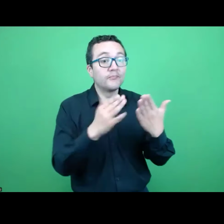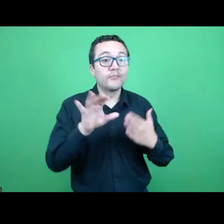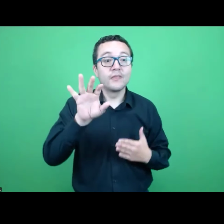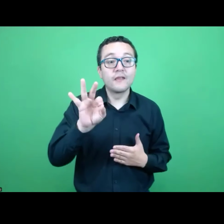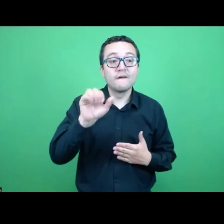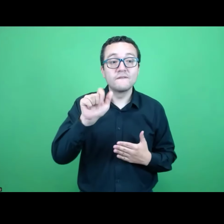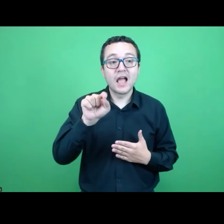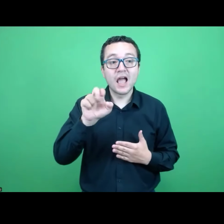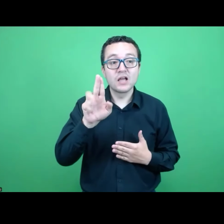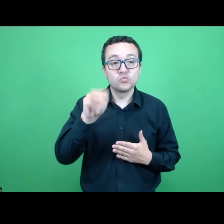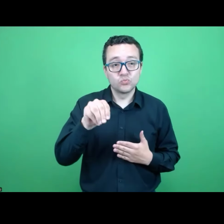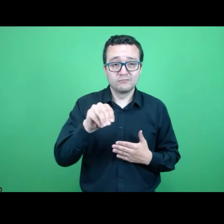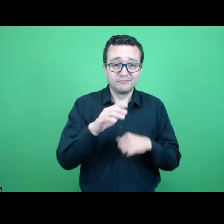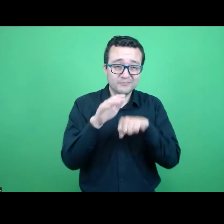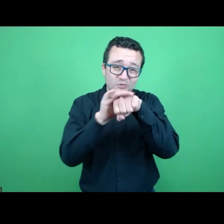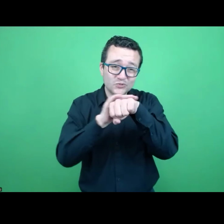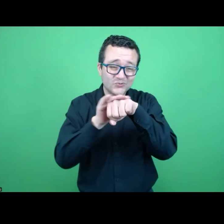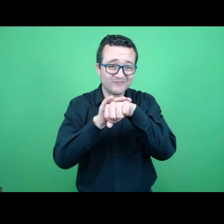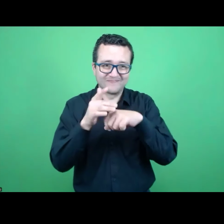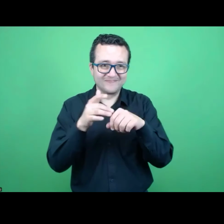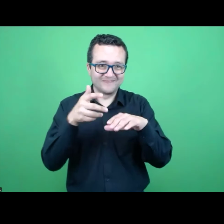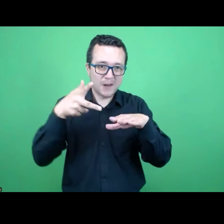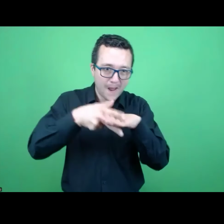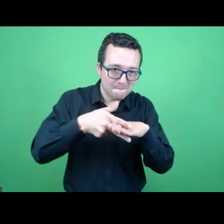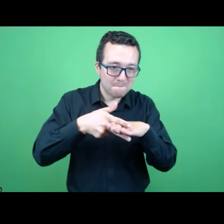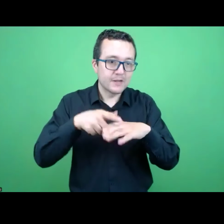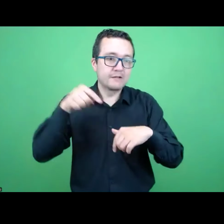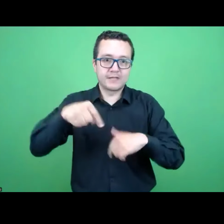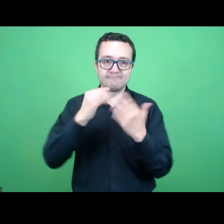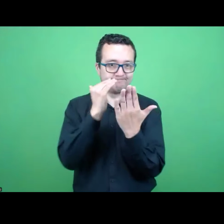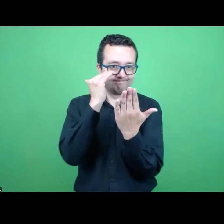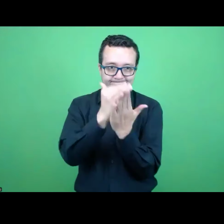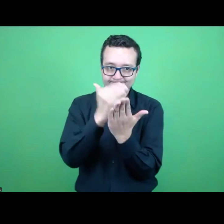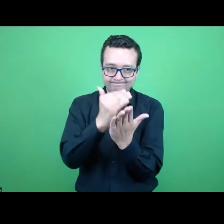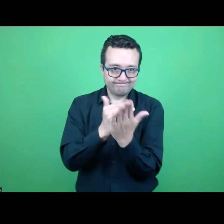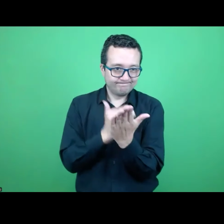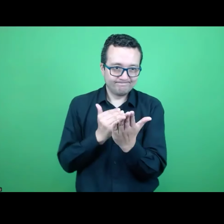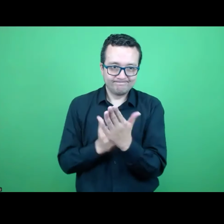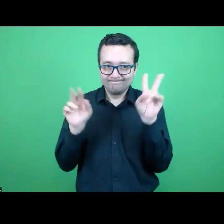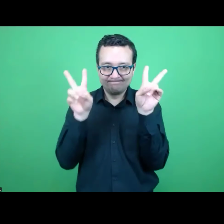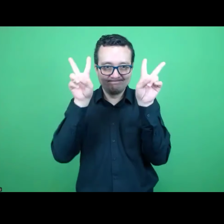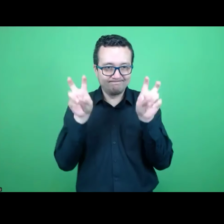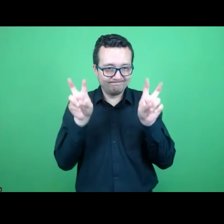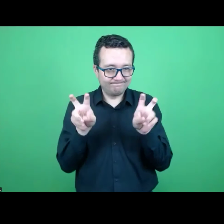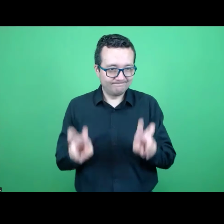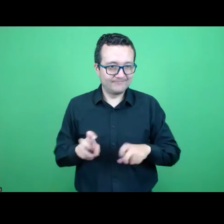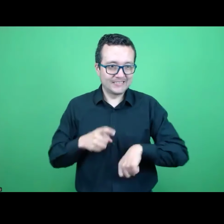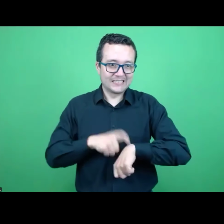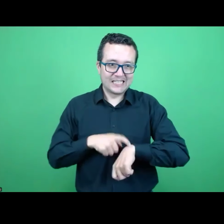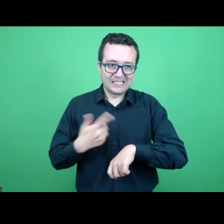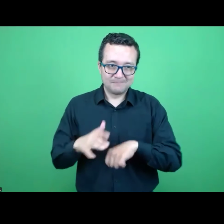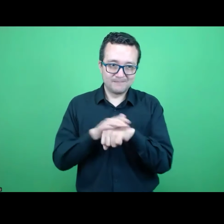We do need to be strict with time. We have a question on